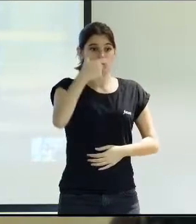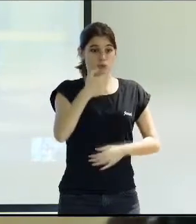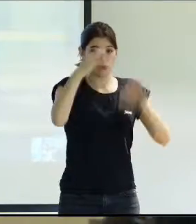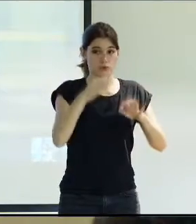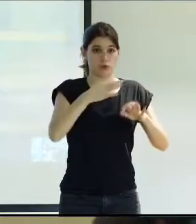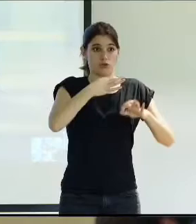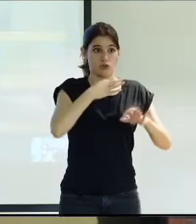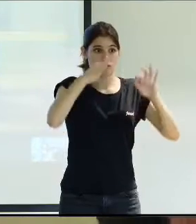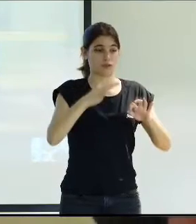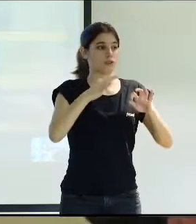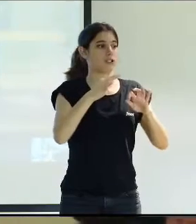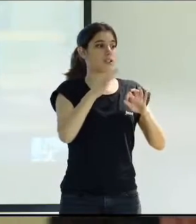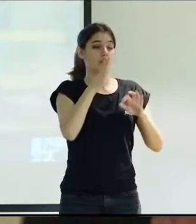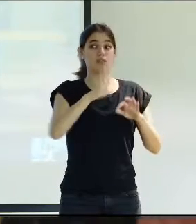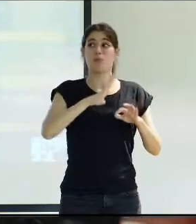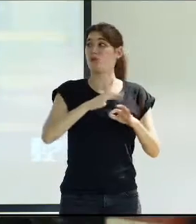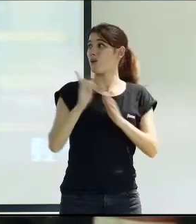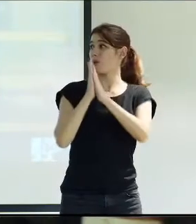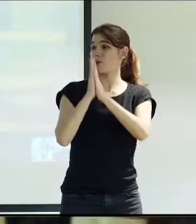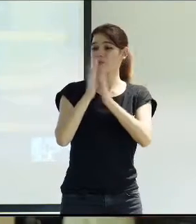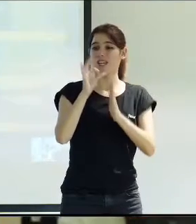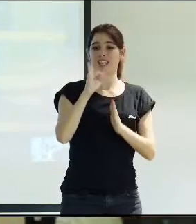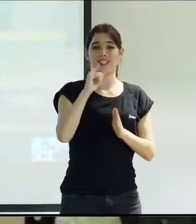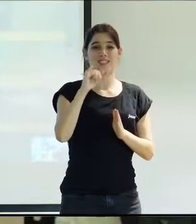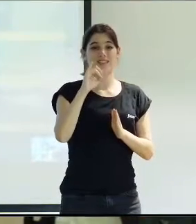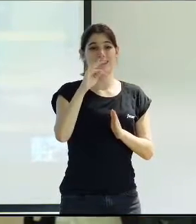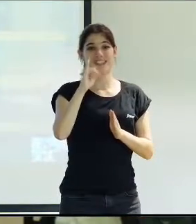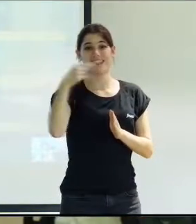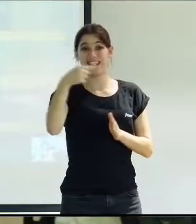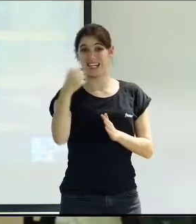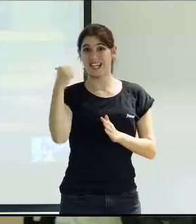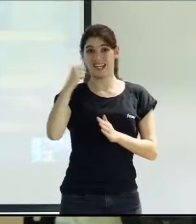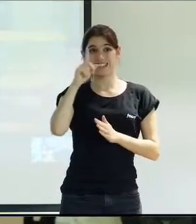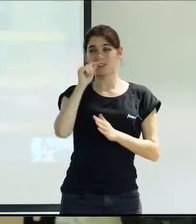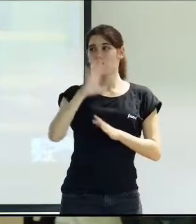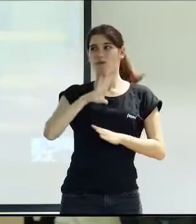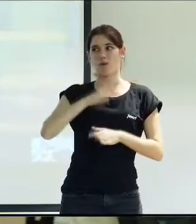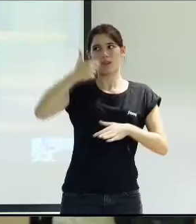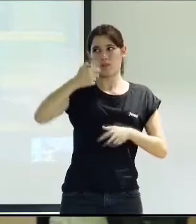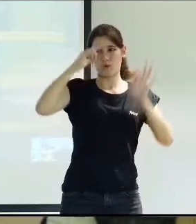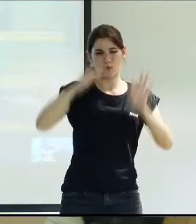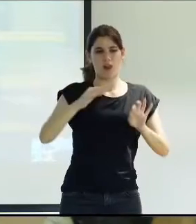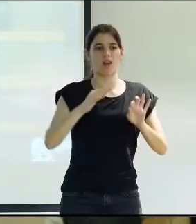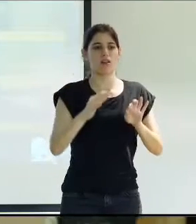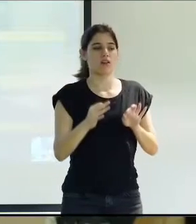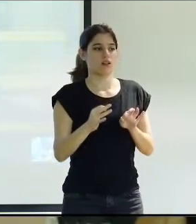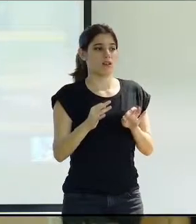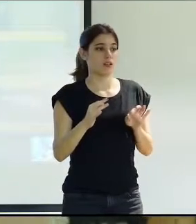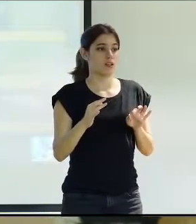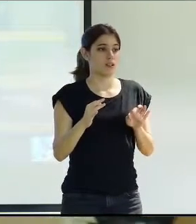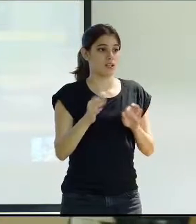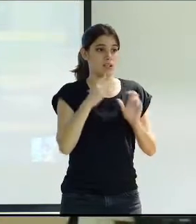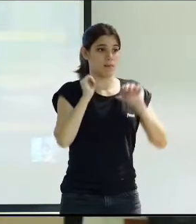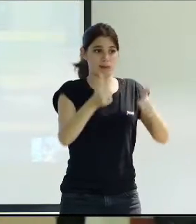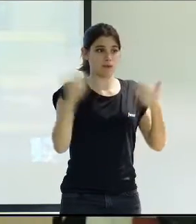been saying all the time that all along that we've got to be very, very close to our timetable. So Stig, please